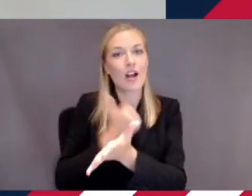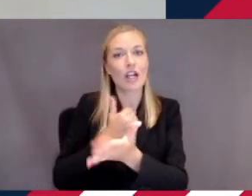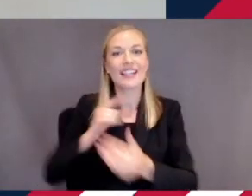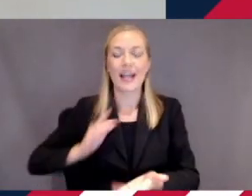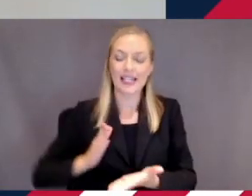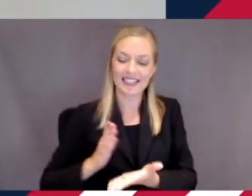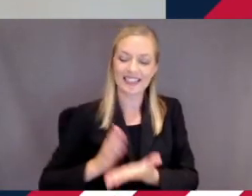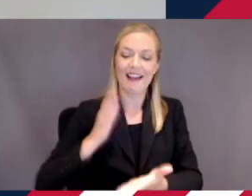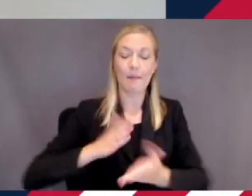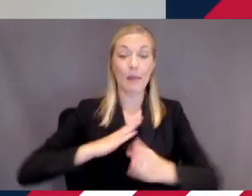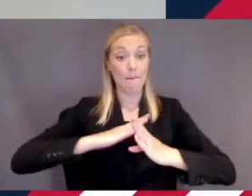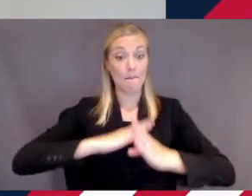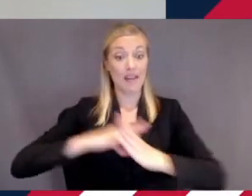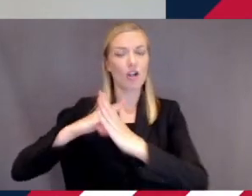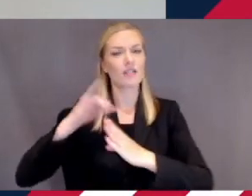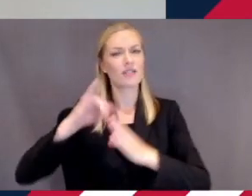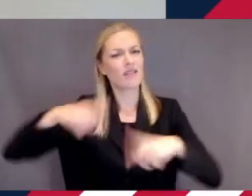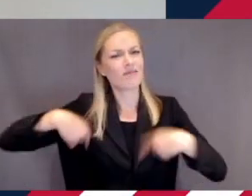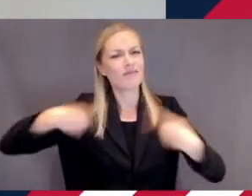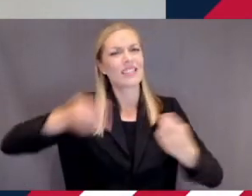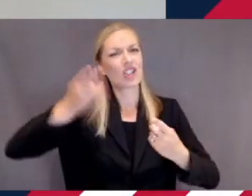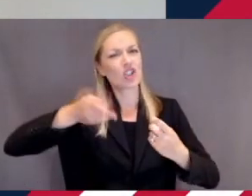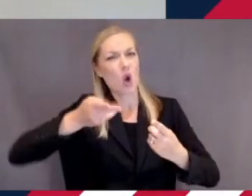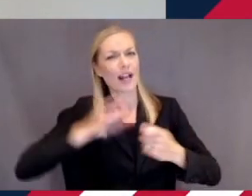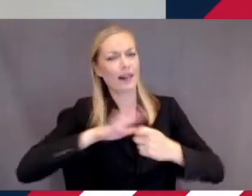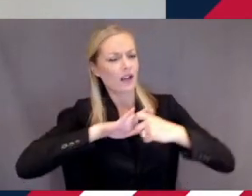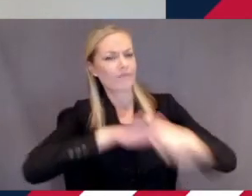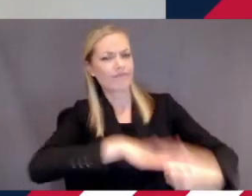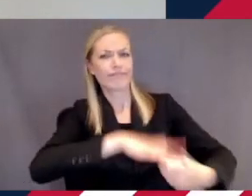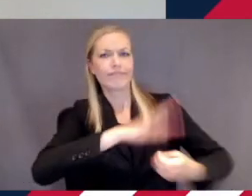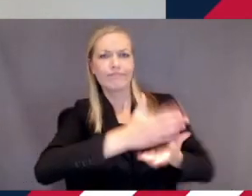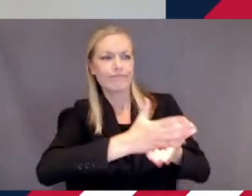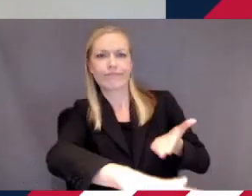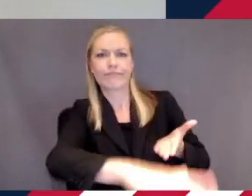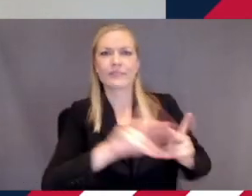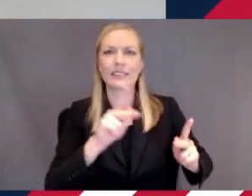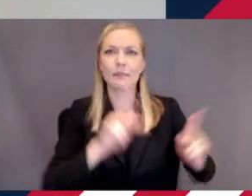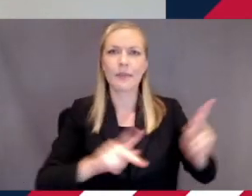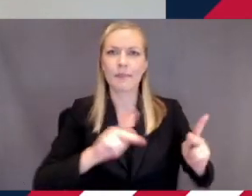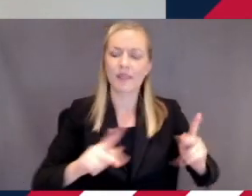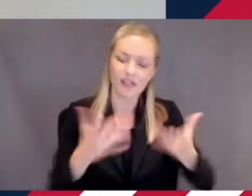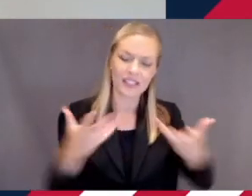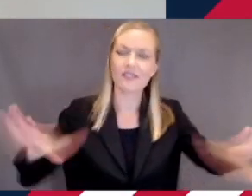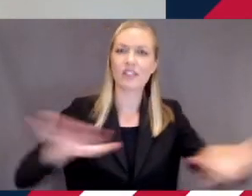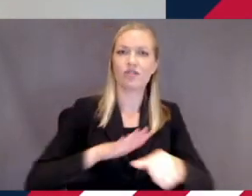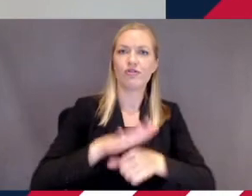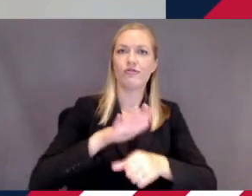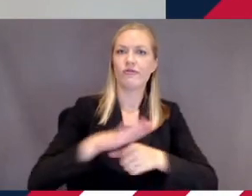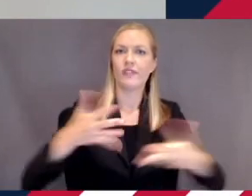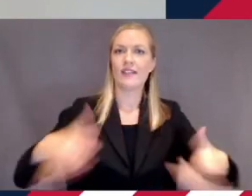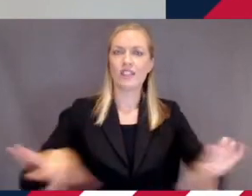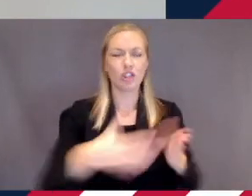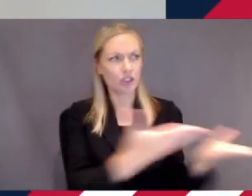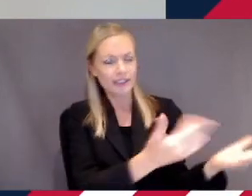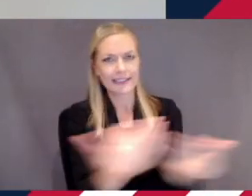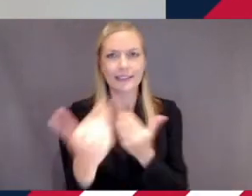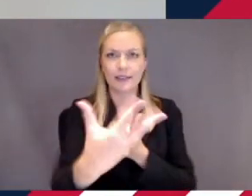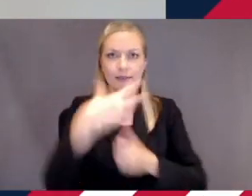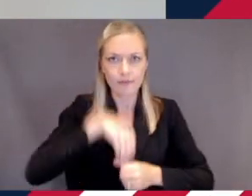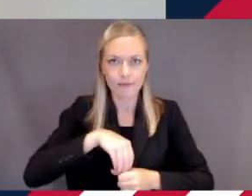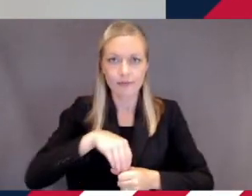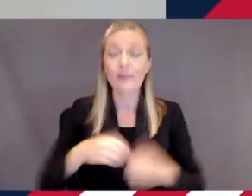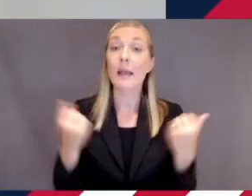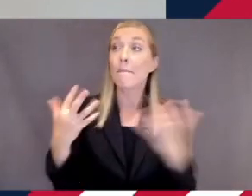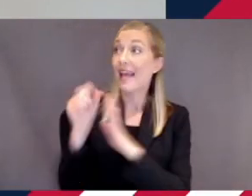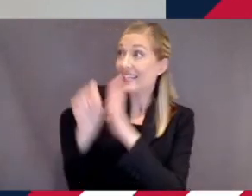in our party. Many states have used the guidance from the Unity Reform Commission to switch to